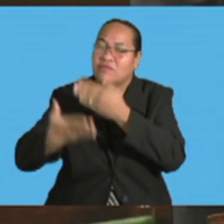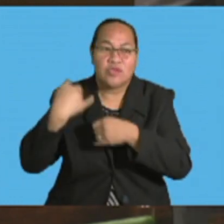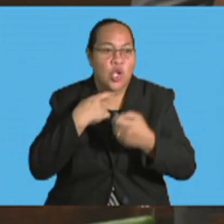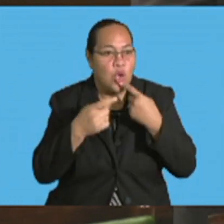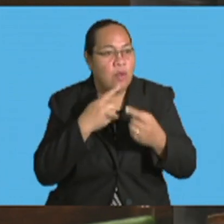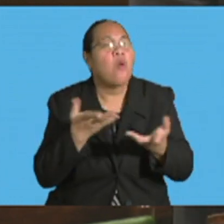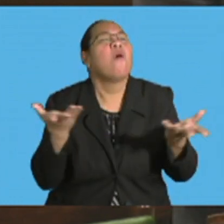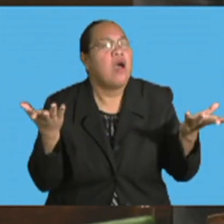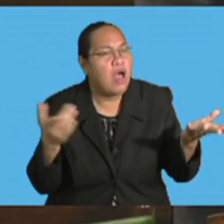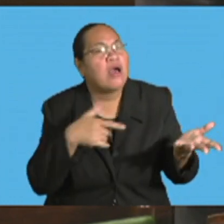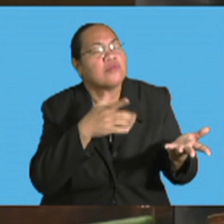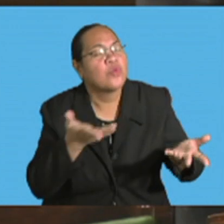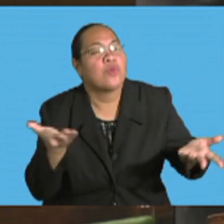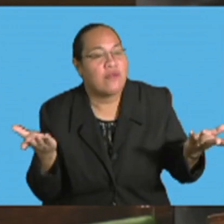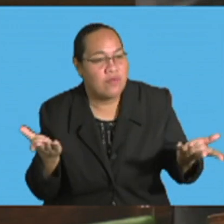where have you been?